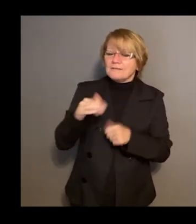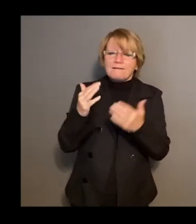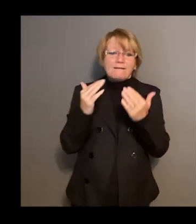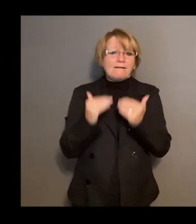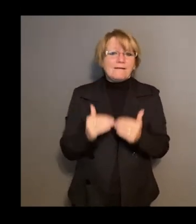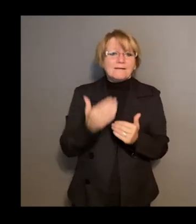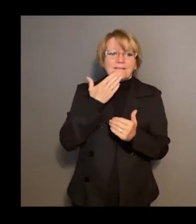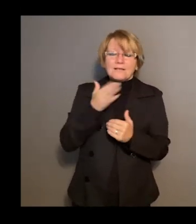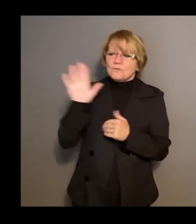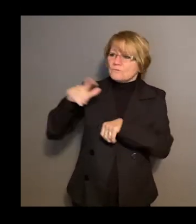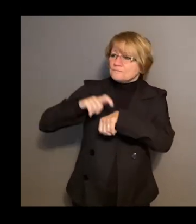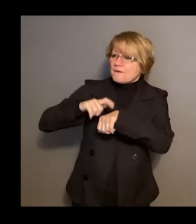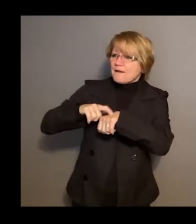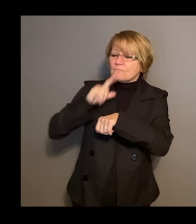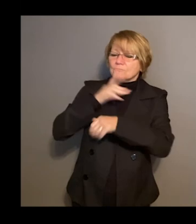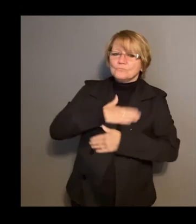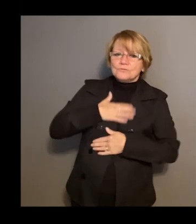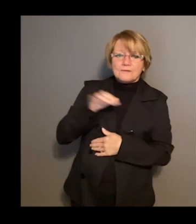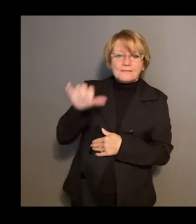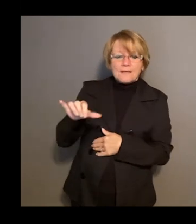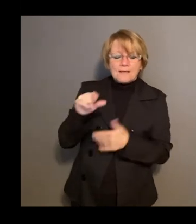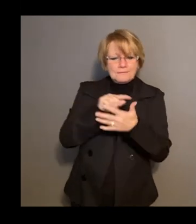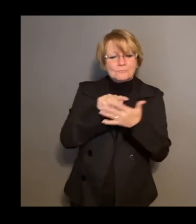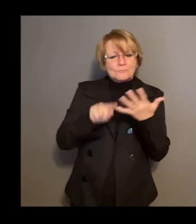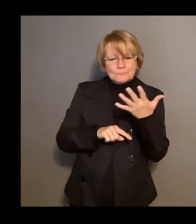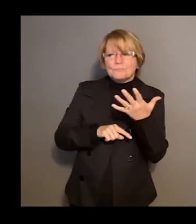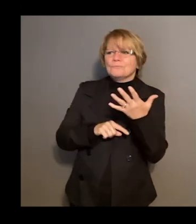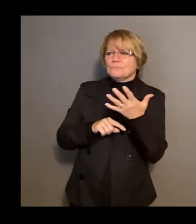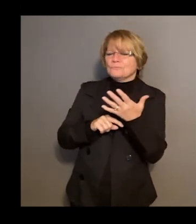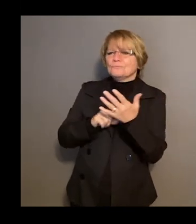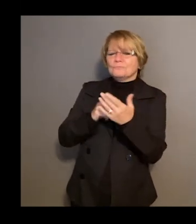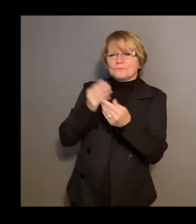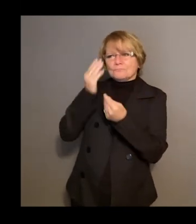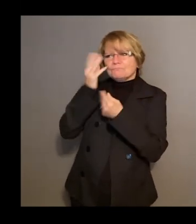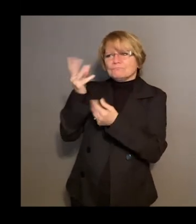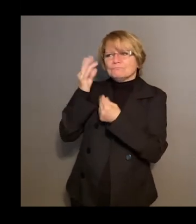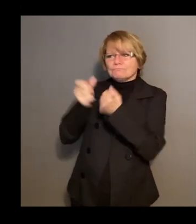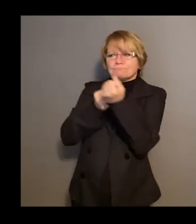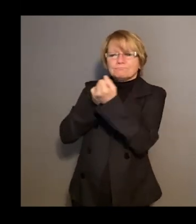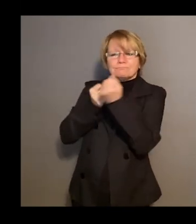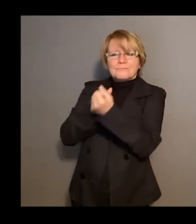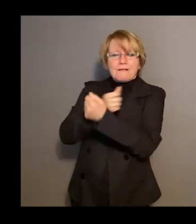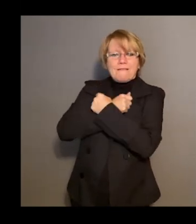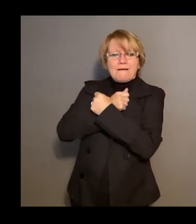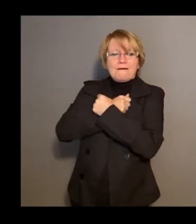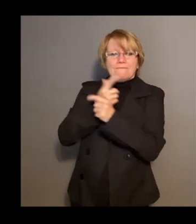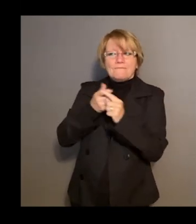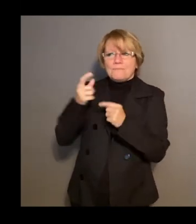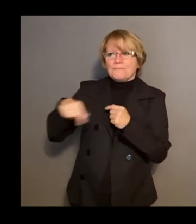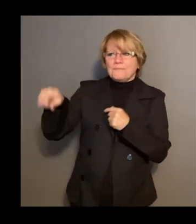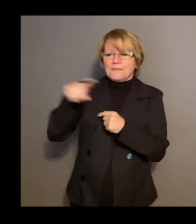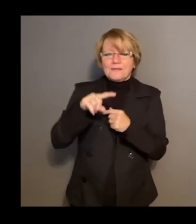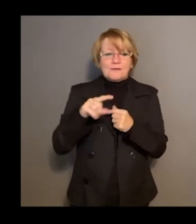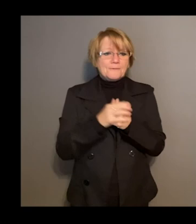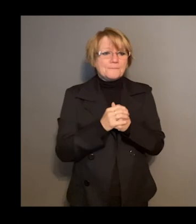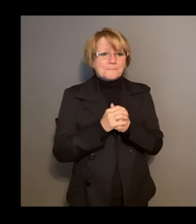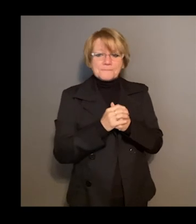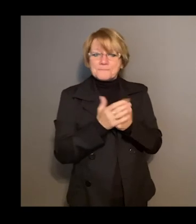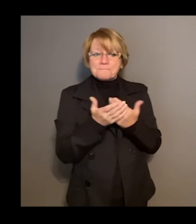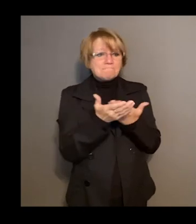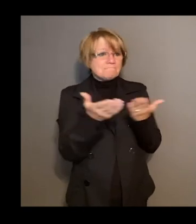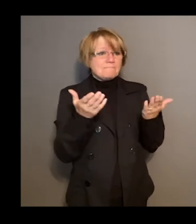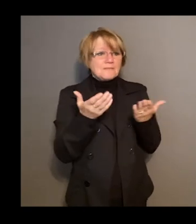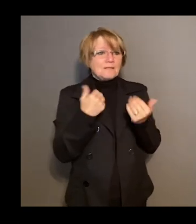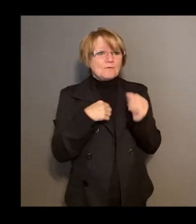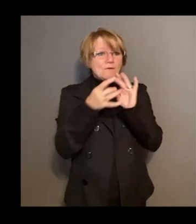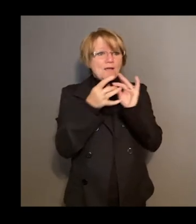you for taking time and sharing. So you guys, you young men, are impacting and getting the love that you deserve from in there. I don't know if